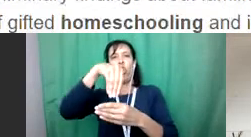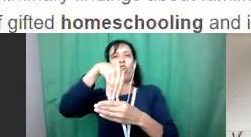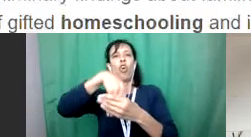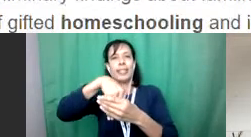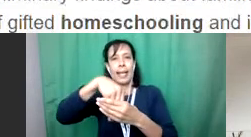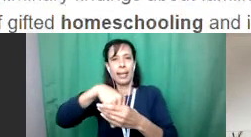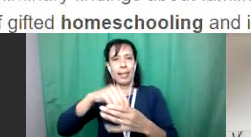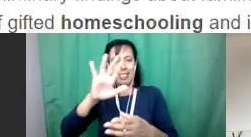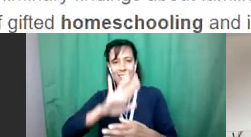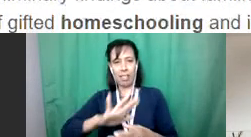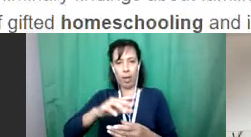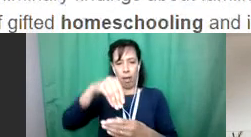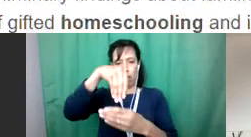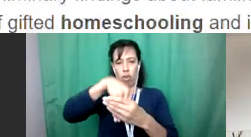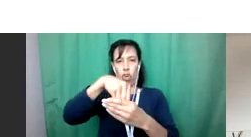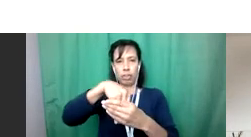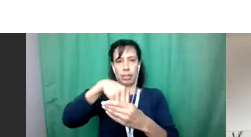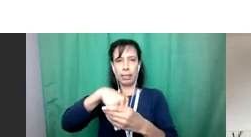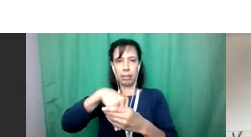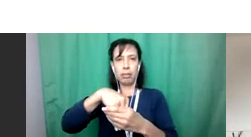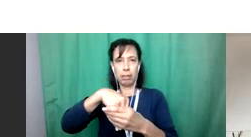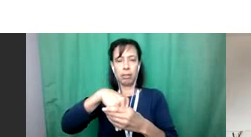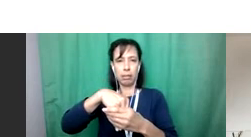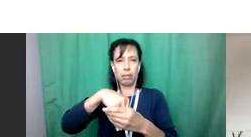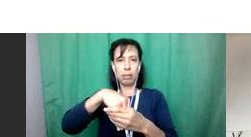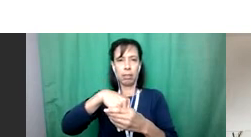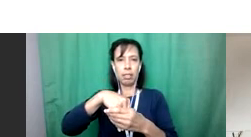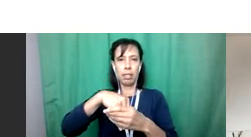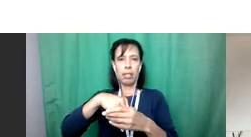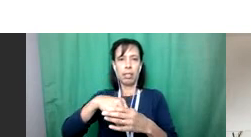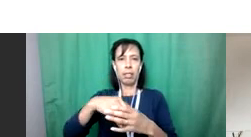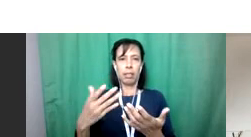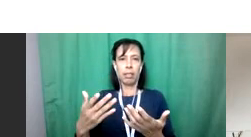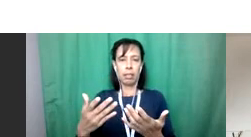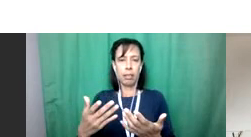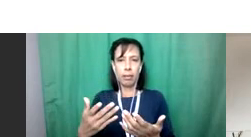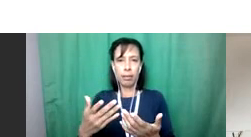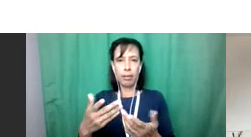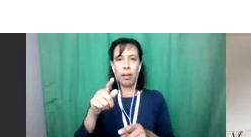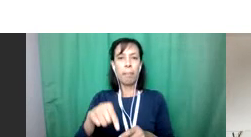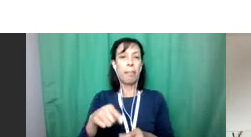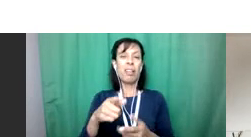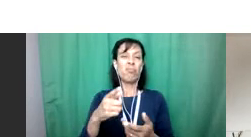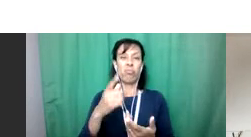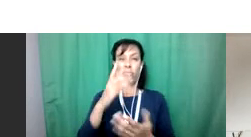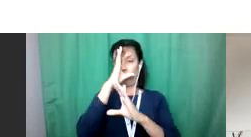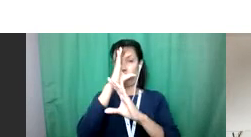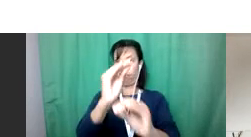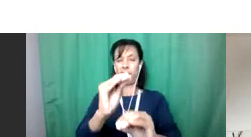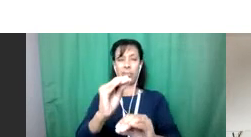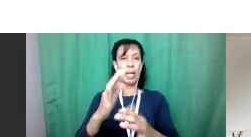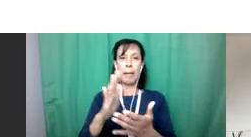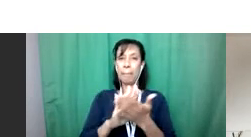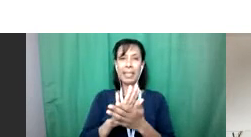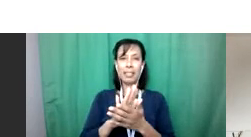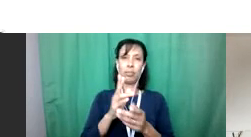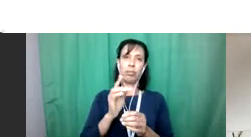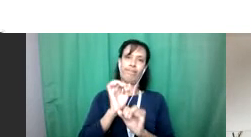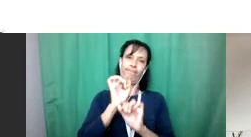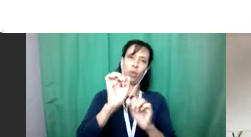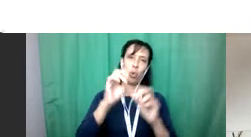appear in the title. They don't always appear in the title. I've gone for all text there.